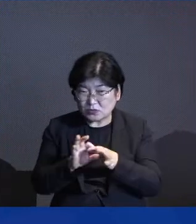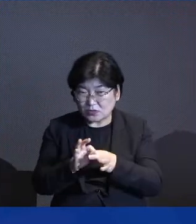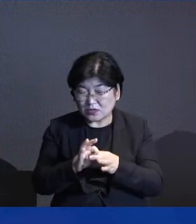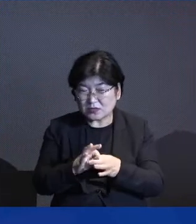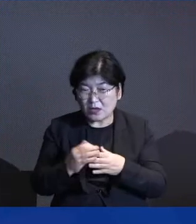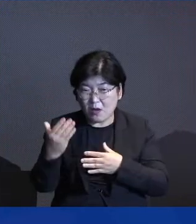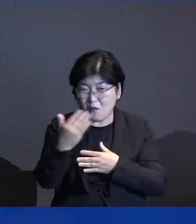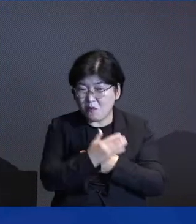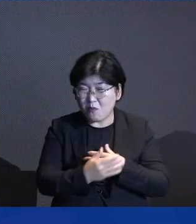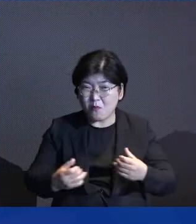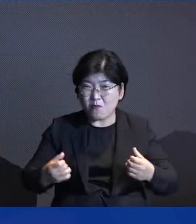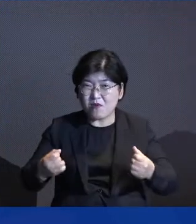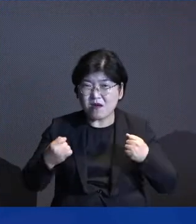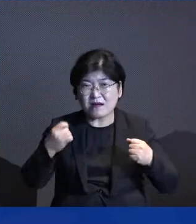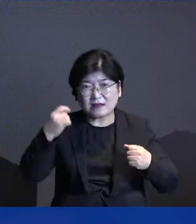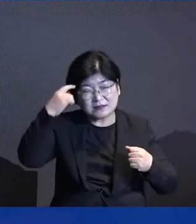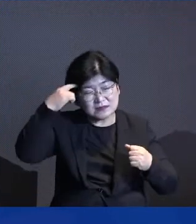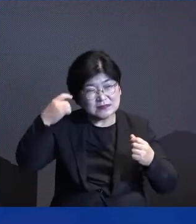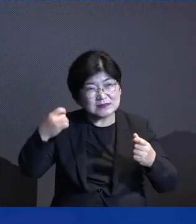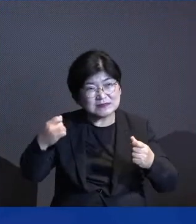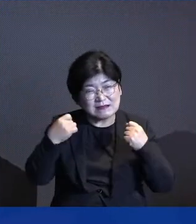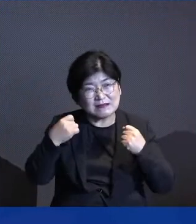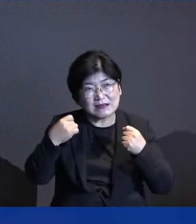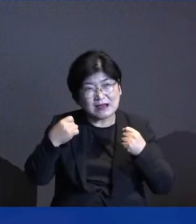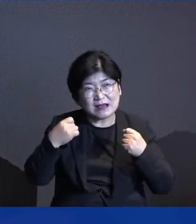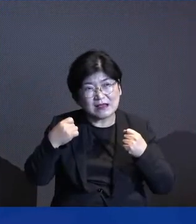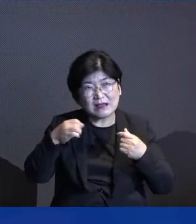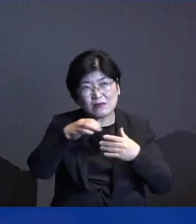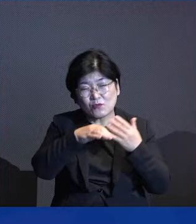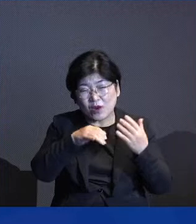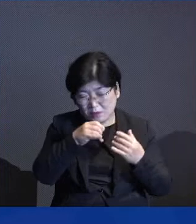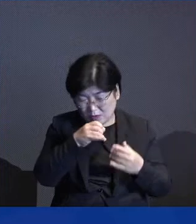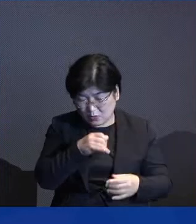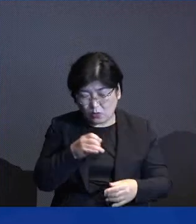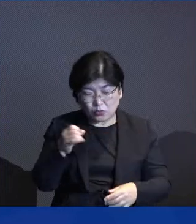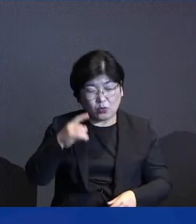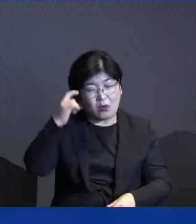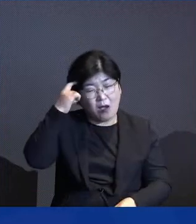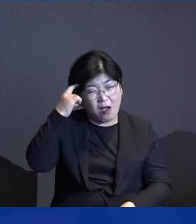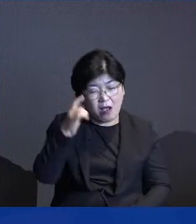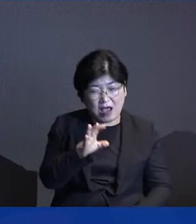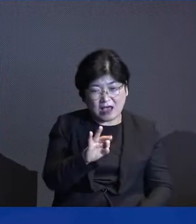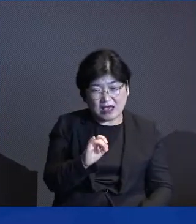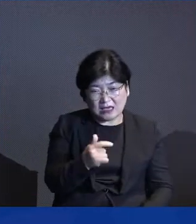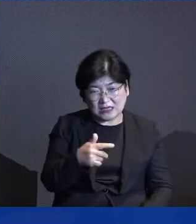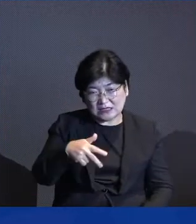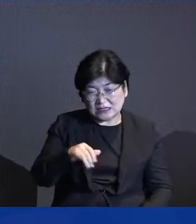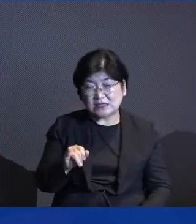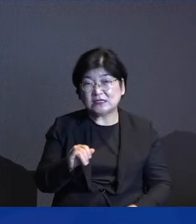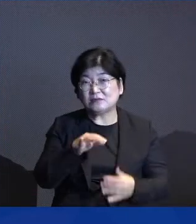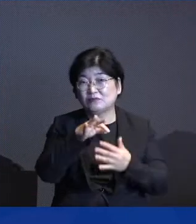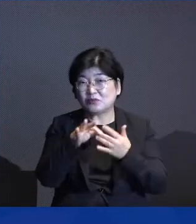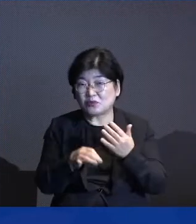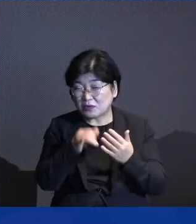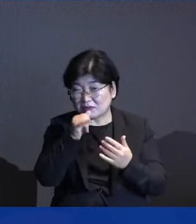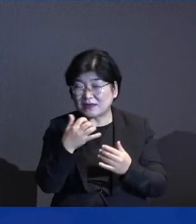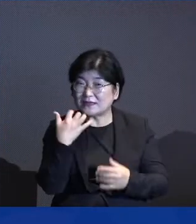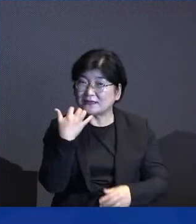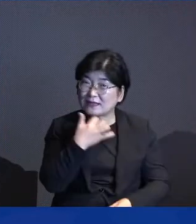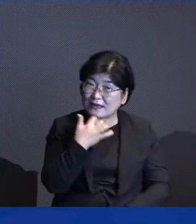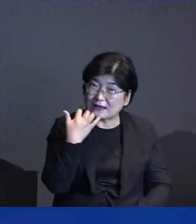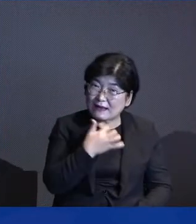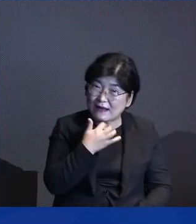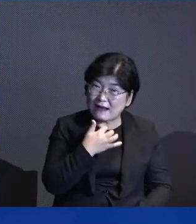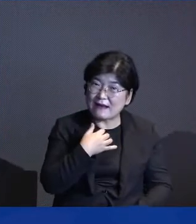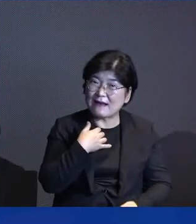also provides cognitive activity programs, such as art or coloring programs or small muscle